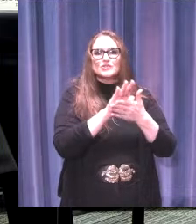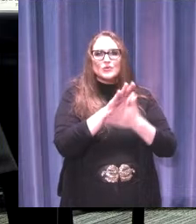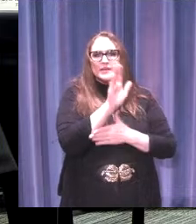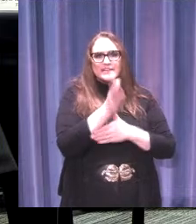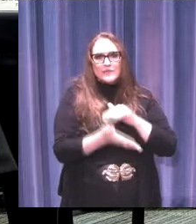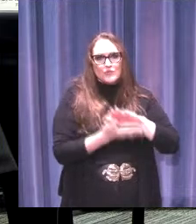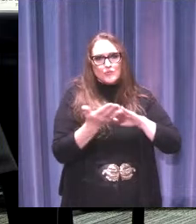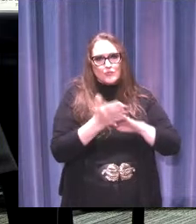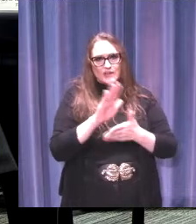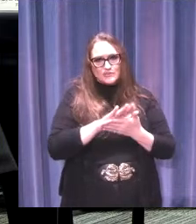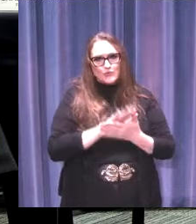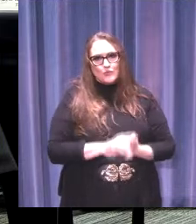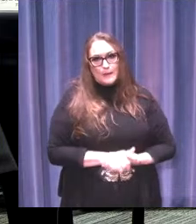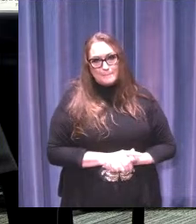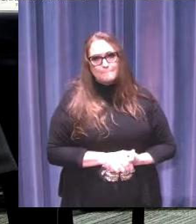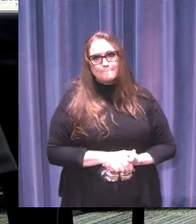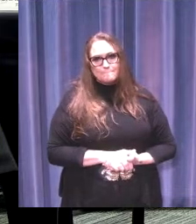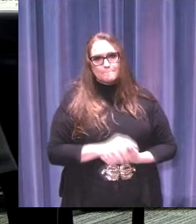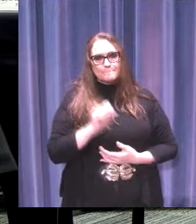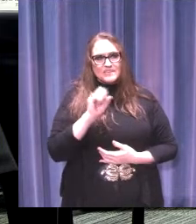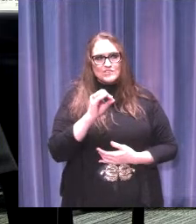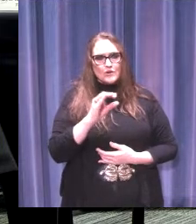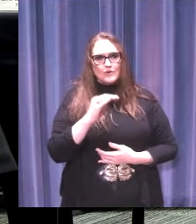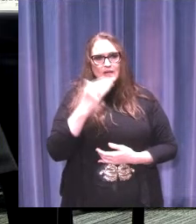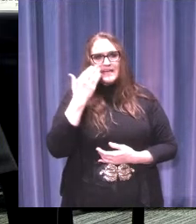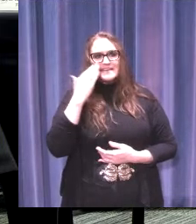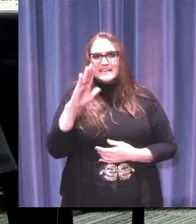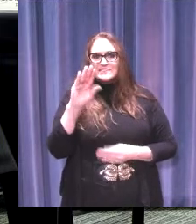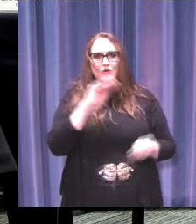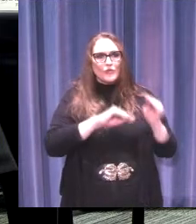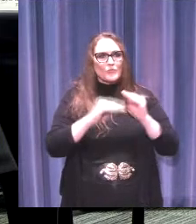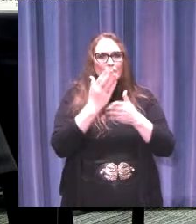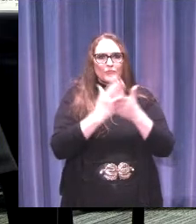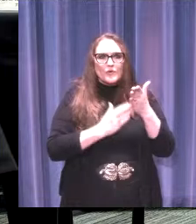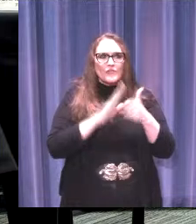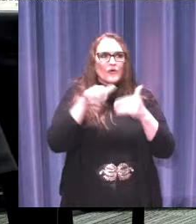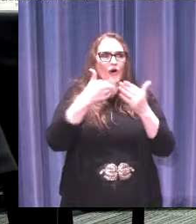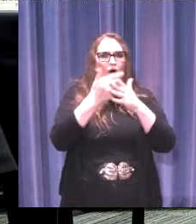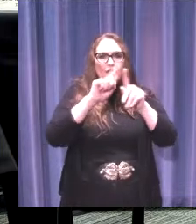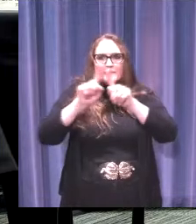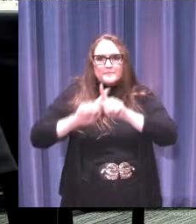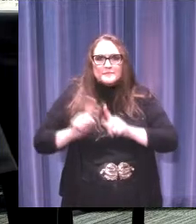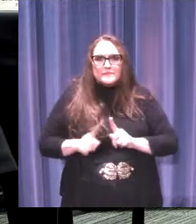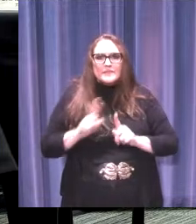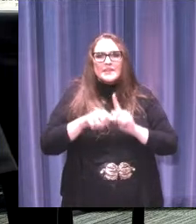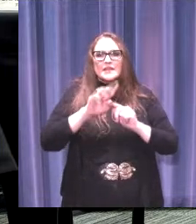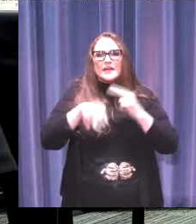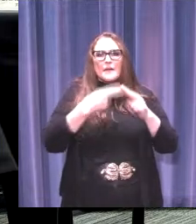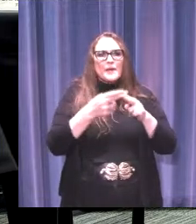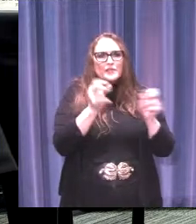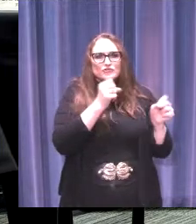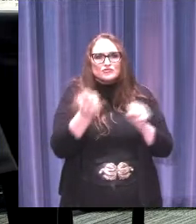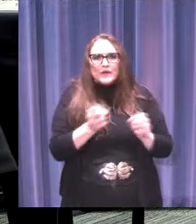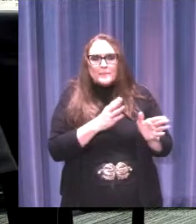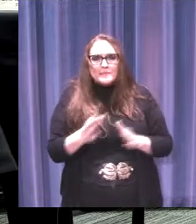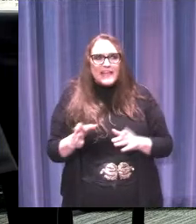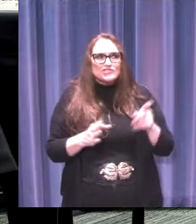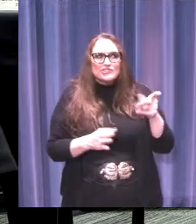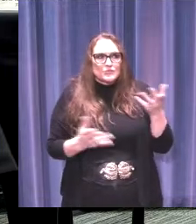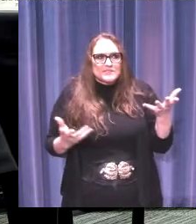run a school. So doesn't know the moving parts, doesn't know about her strategic plan. She